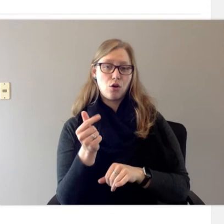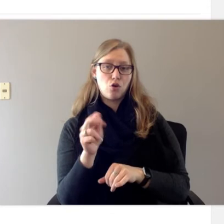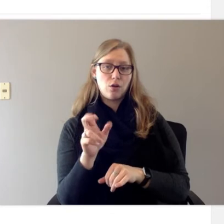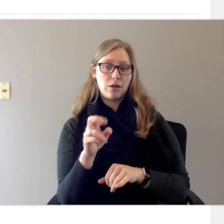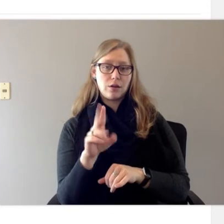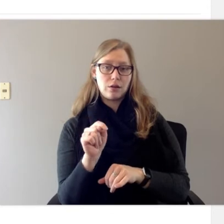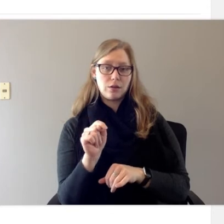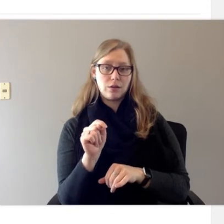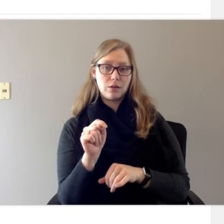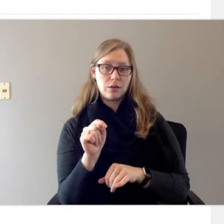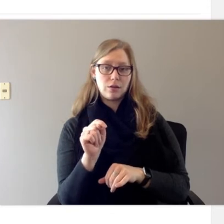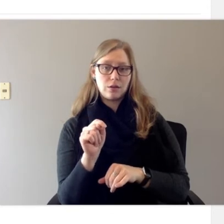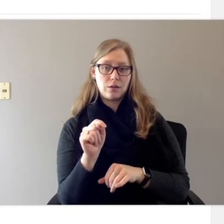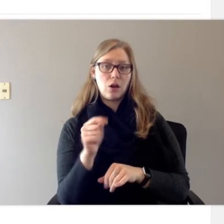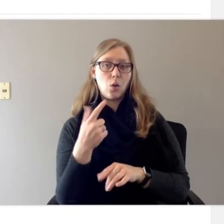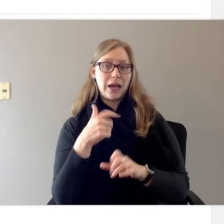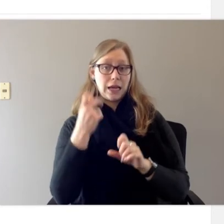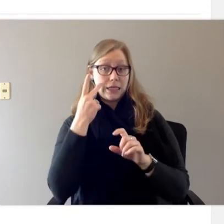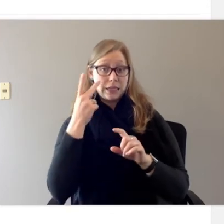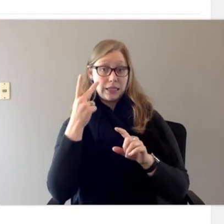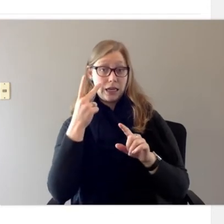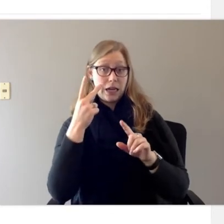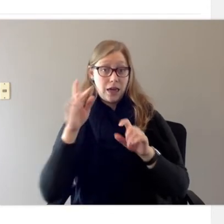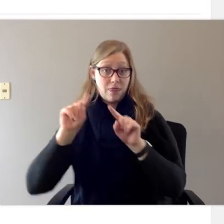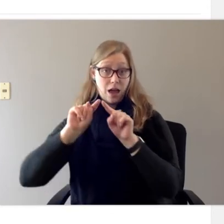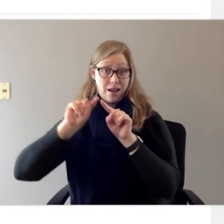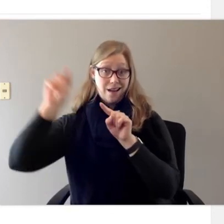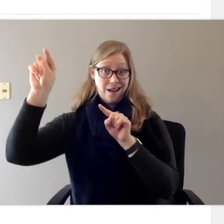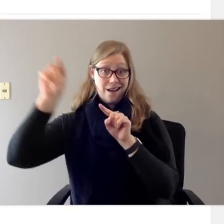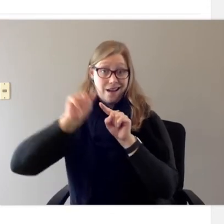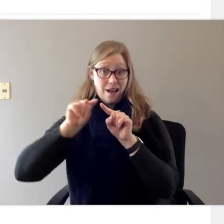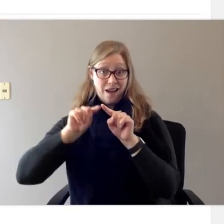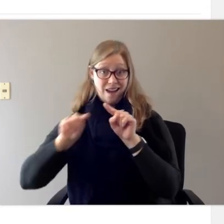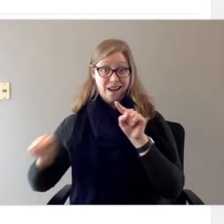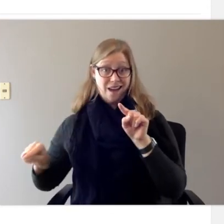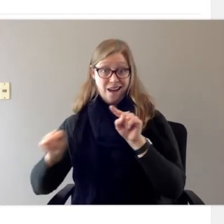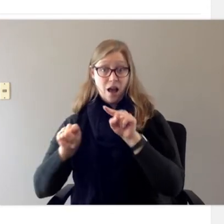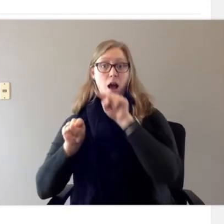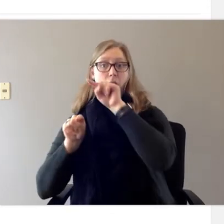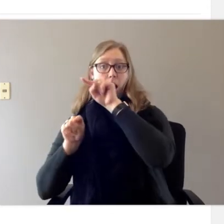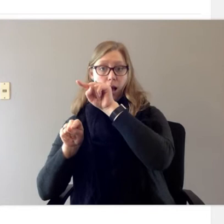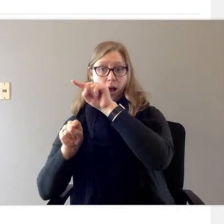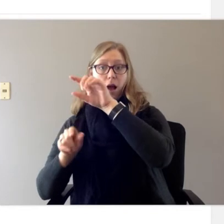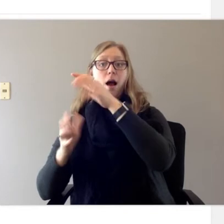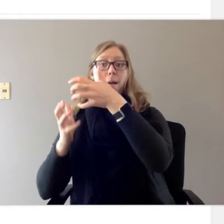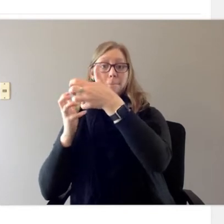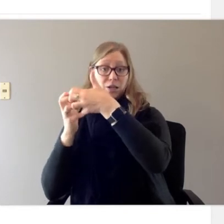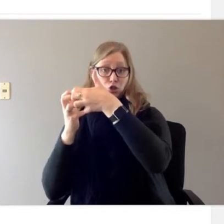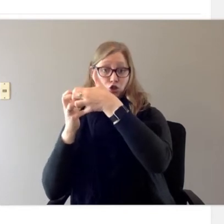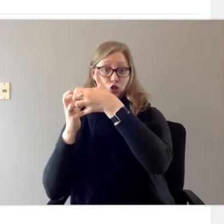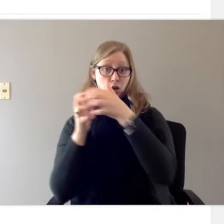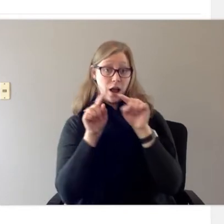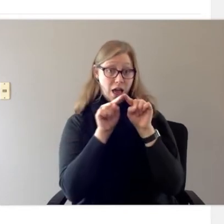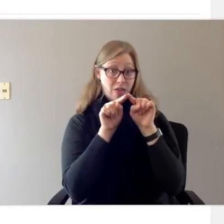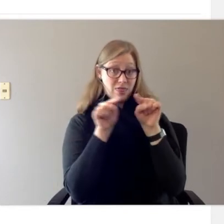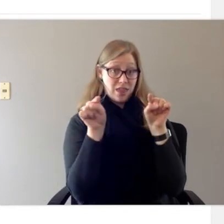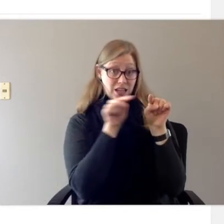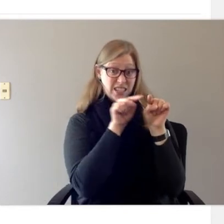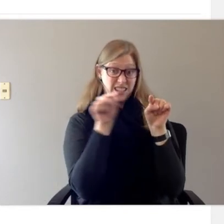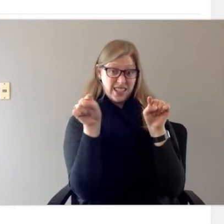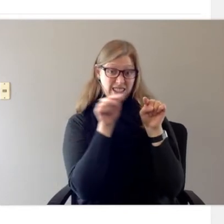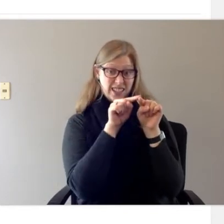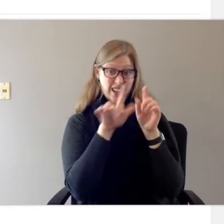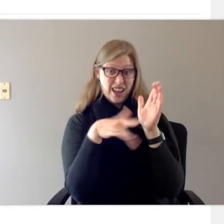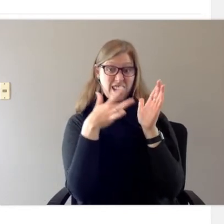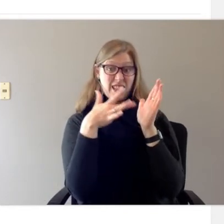mark. It's matching this side. And then we know that because this side is in both triangles, it's of course it's the same length